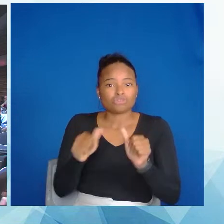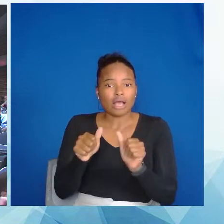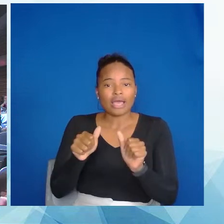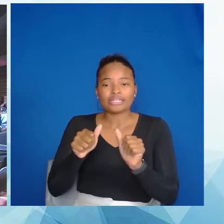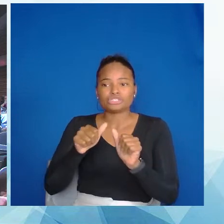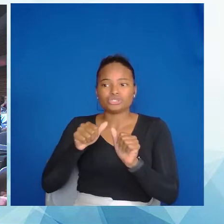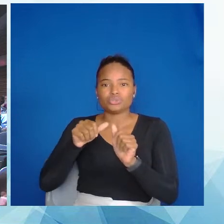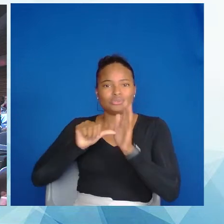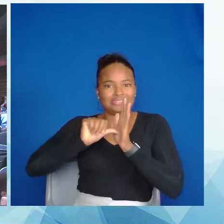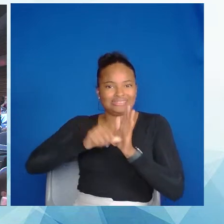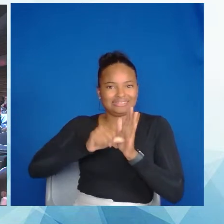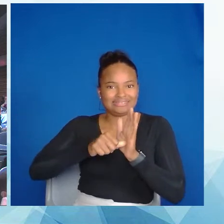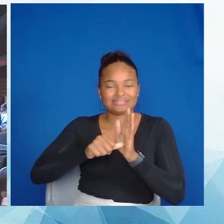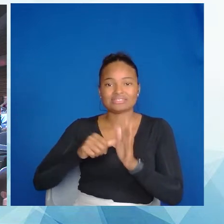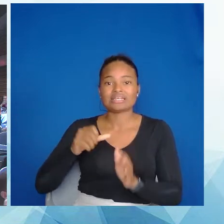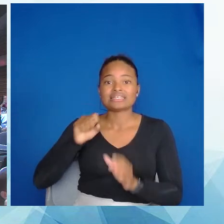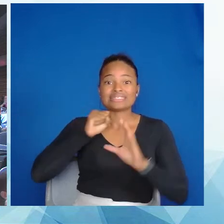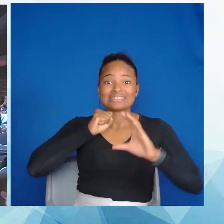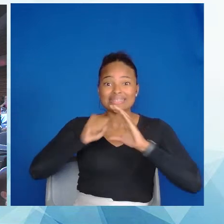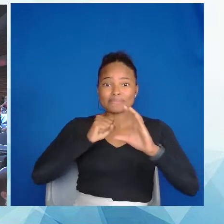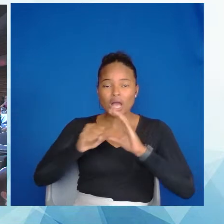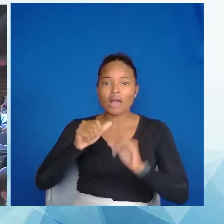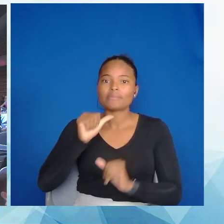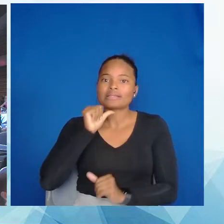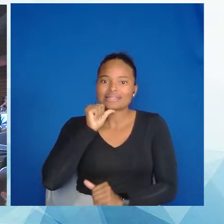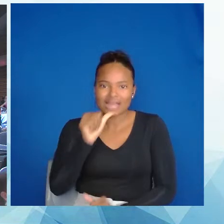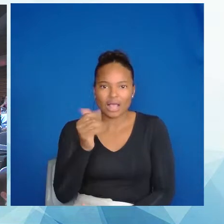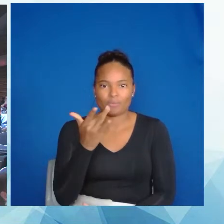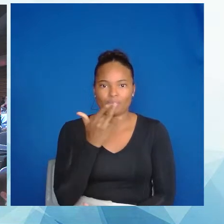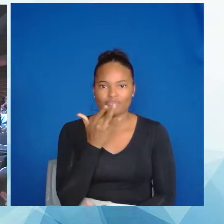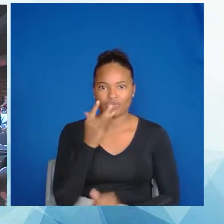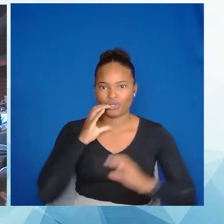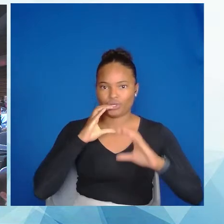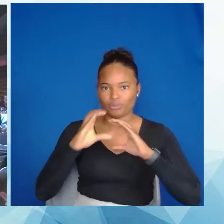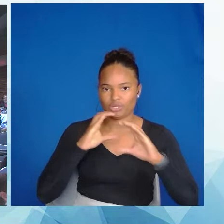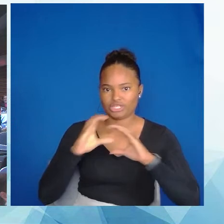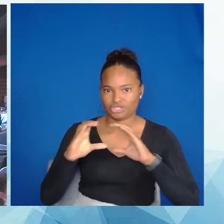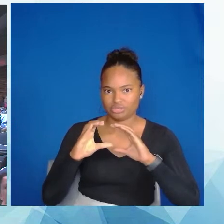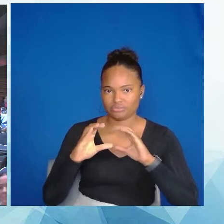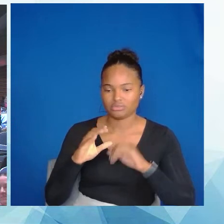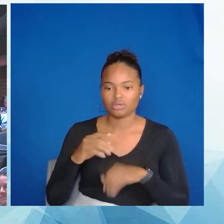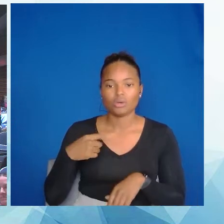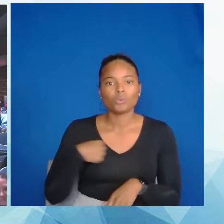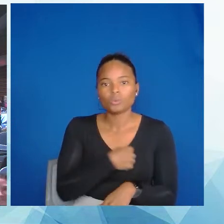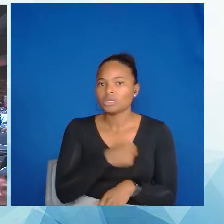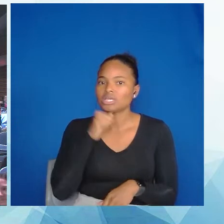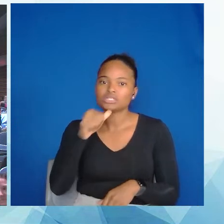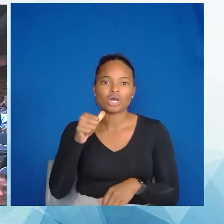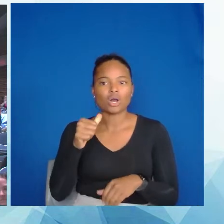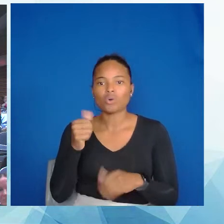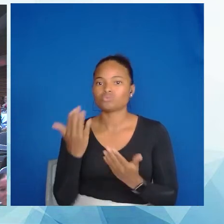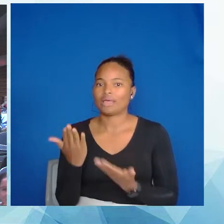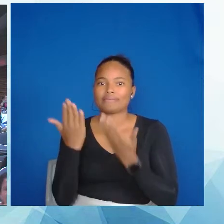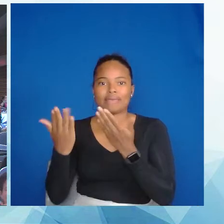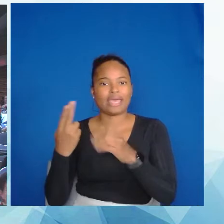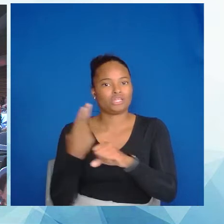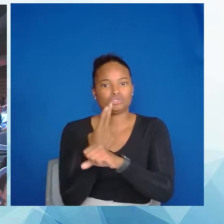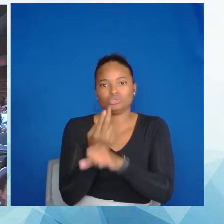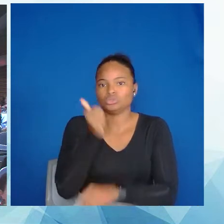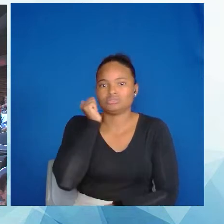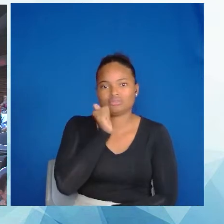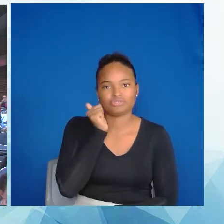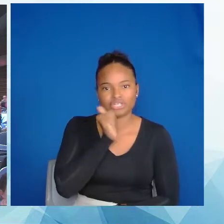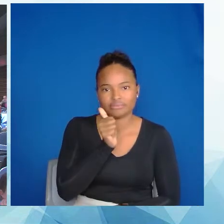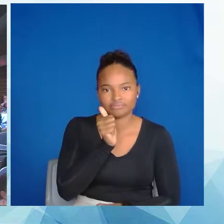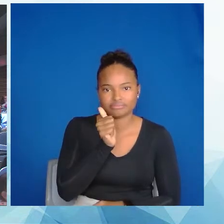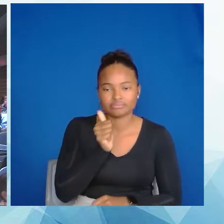that SIMCOM is a non-preferred communication approach. It's not something that we should be using on a regular basis,